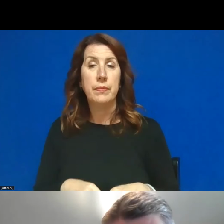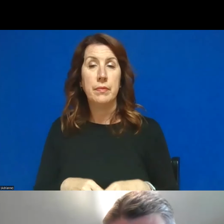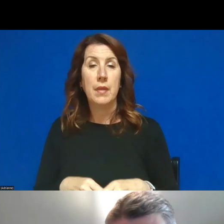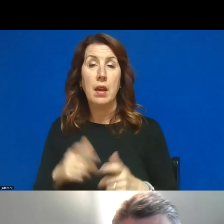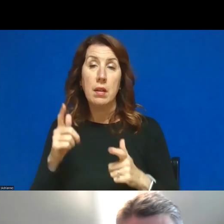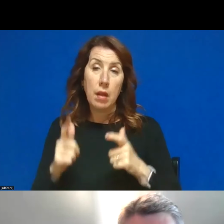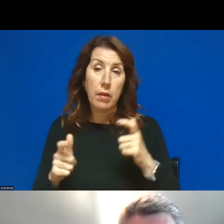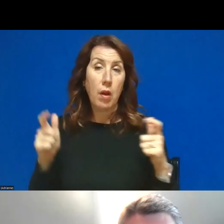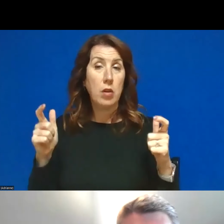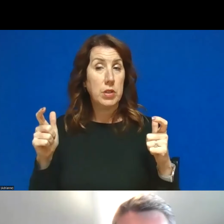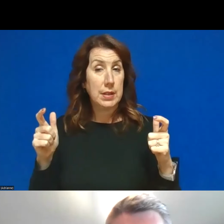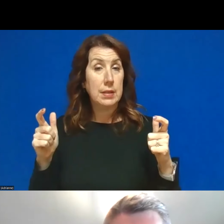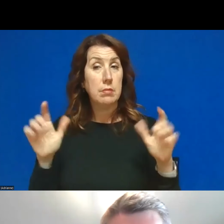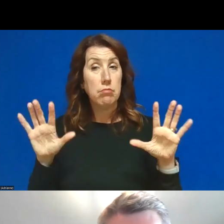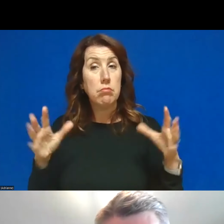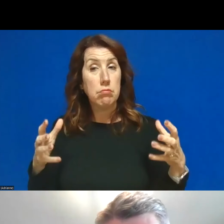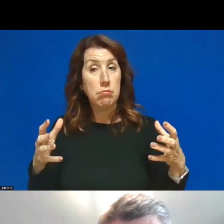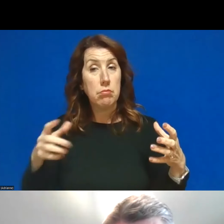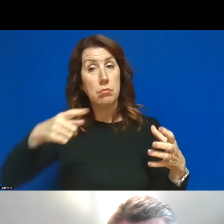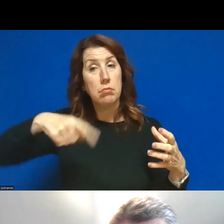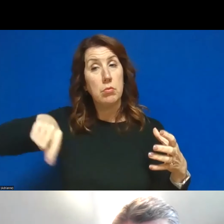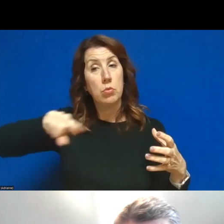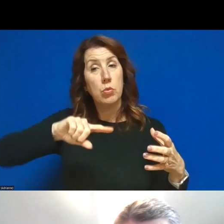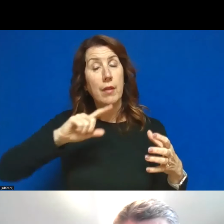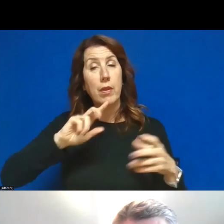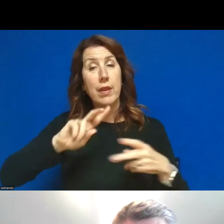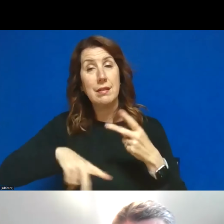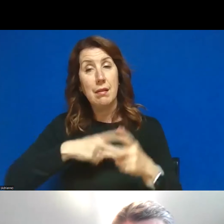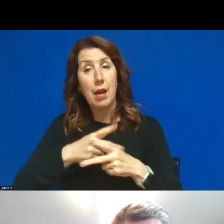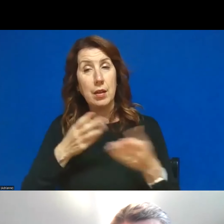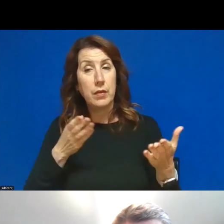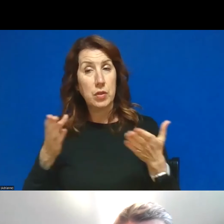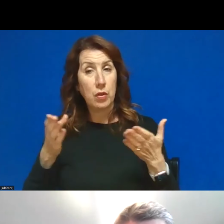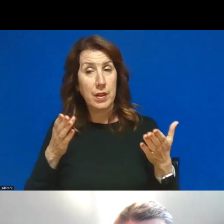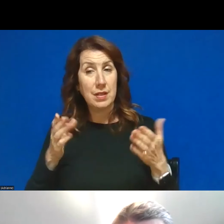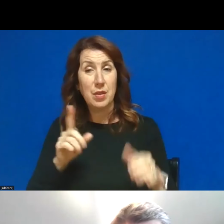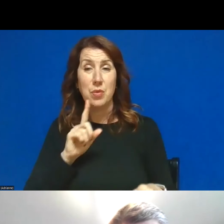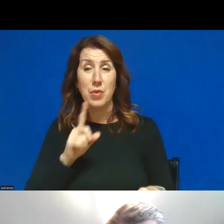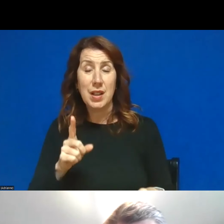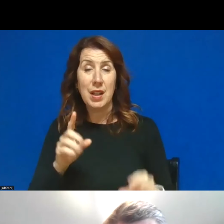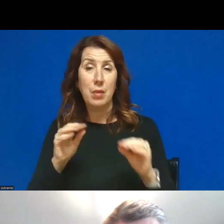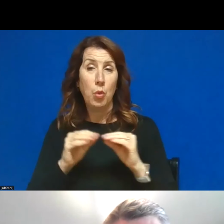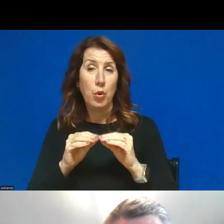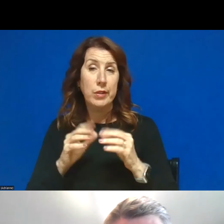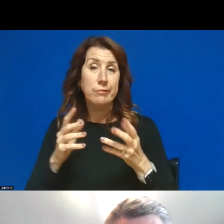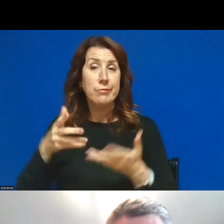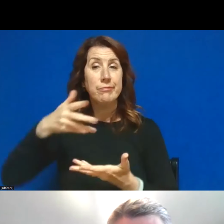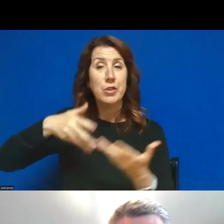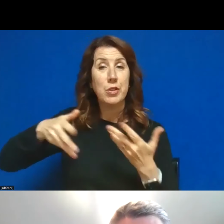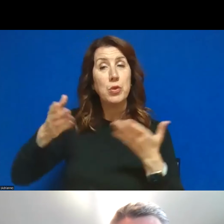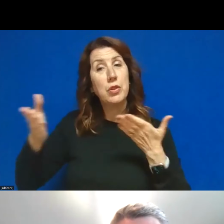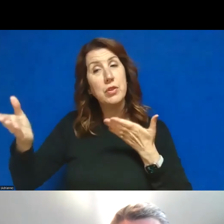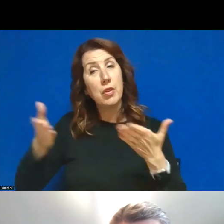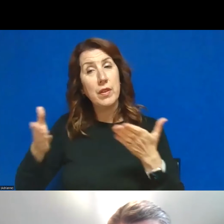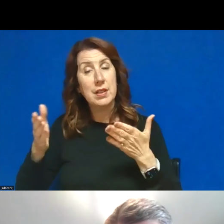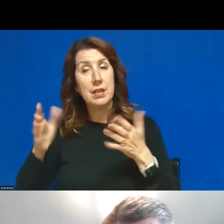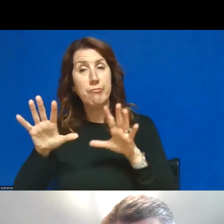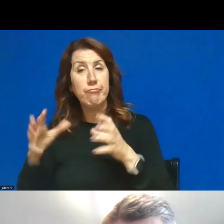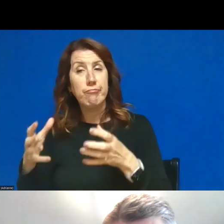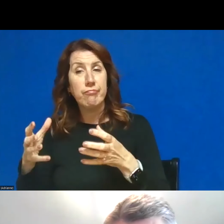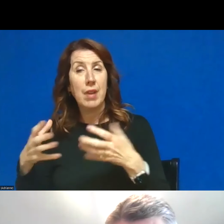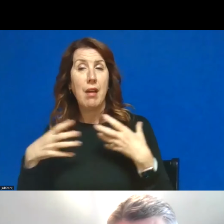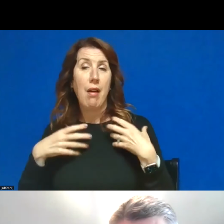largest constituency for this type of service are really more their social service type constituents, health and